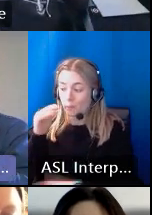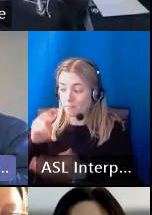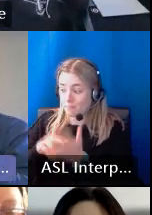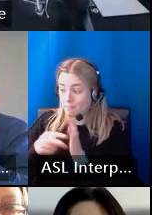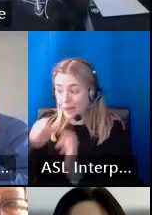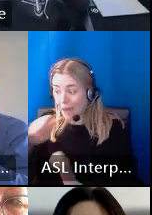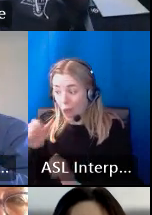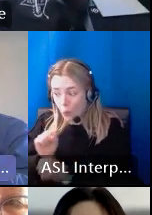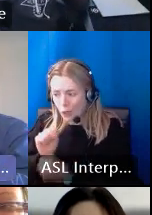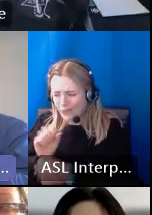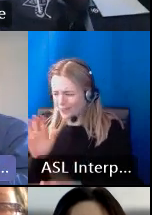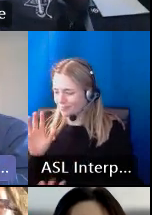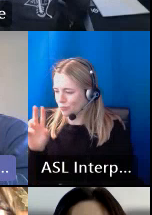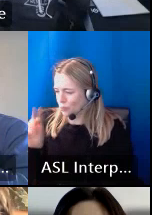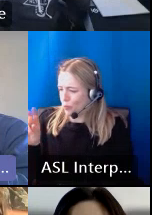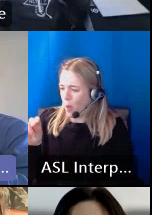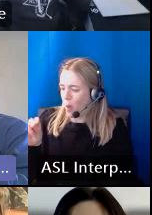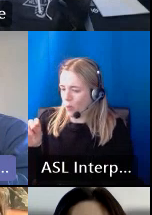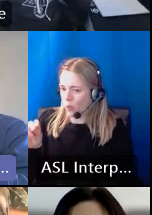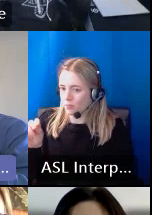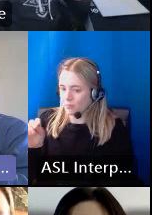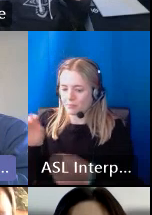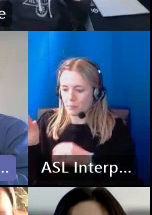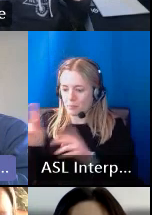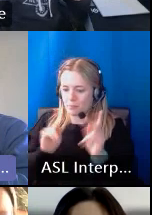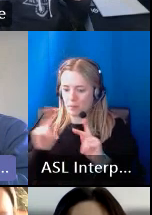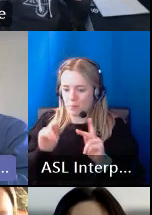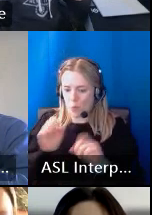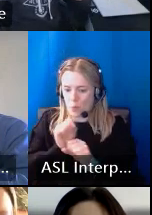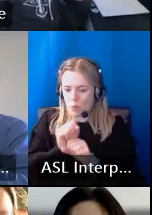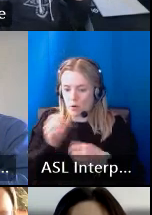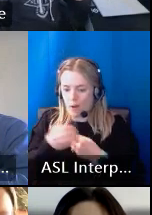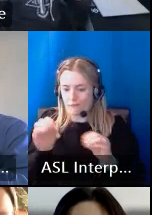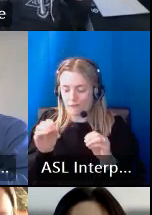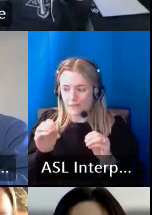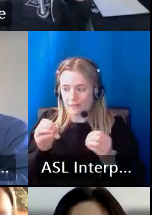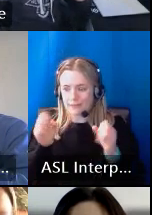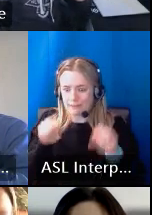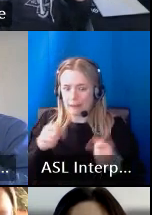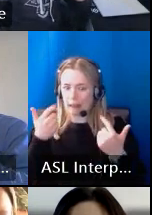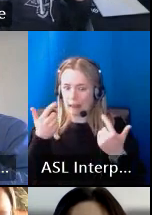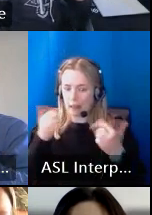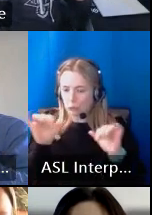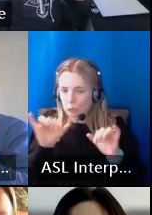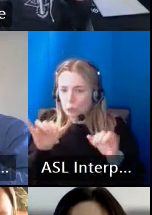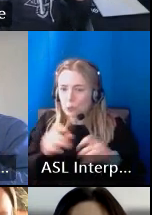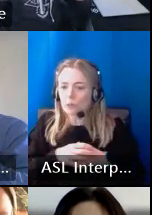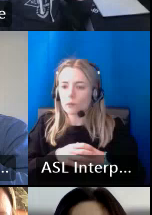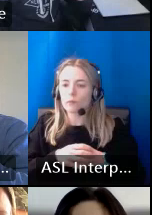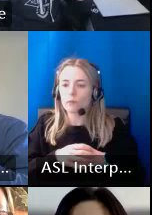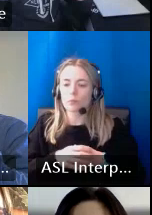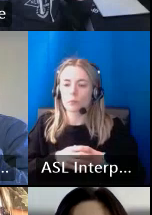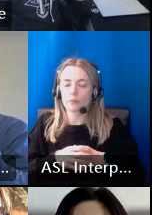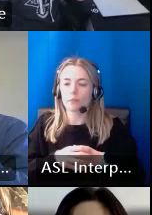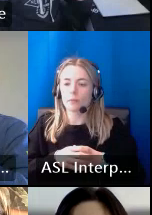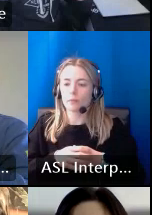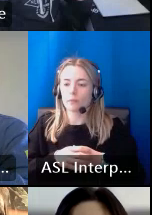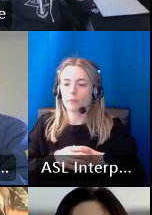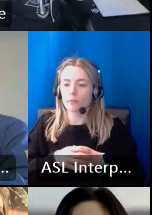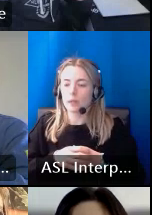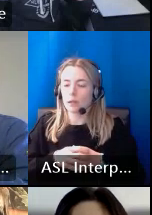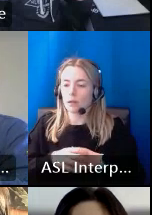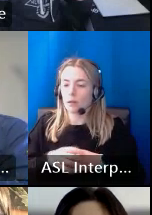Okay. Fair. Thank you for that. Someone else? I think I have two sentences,